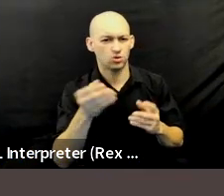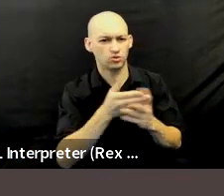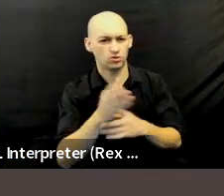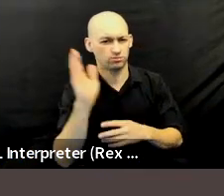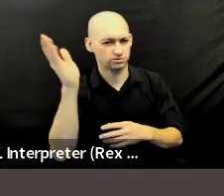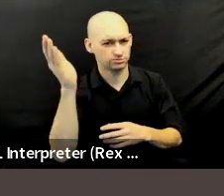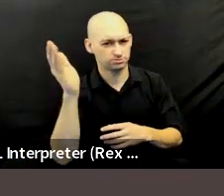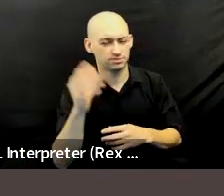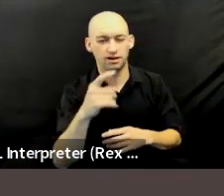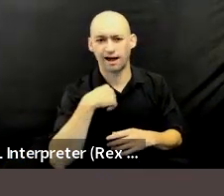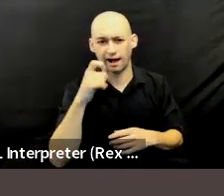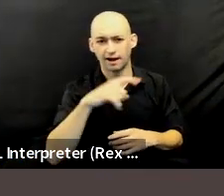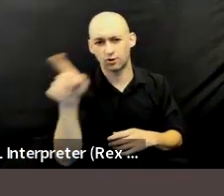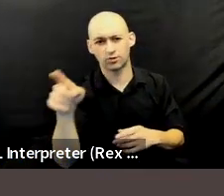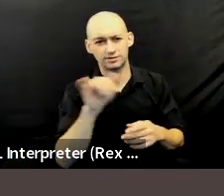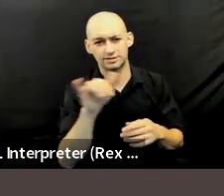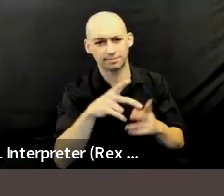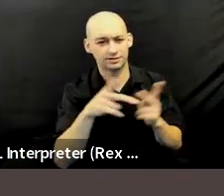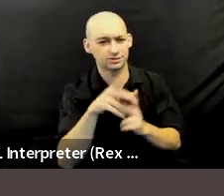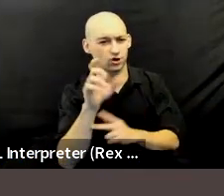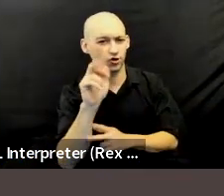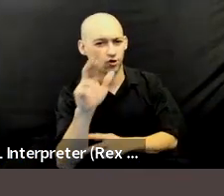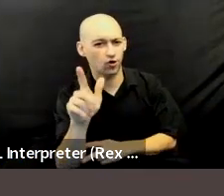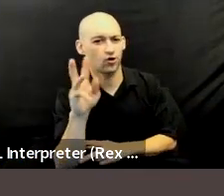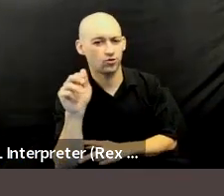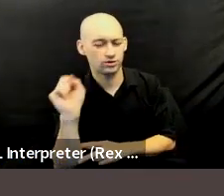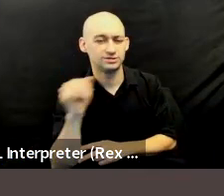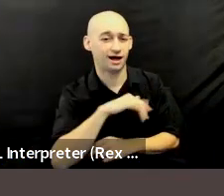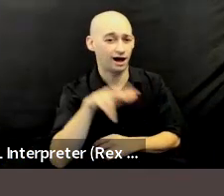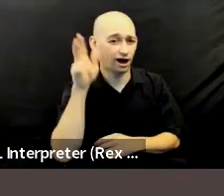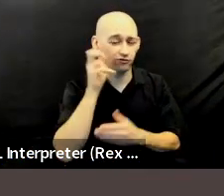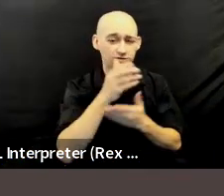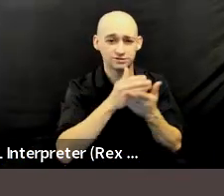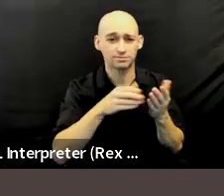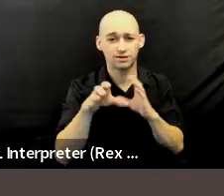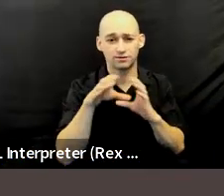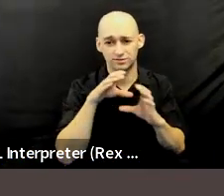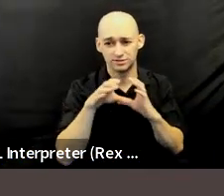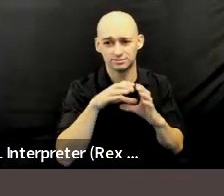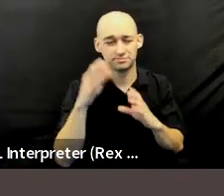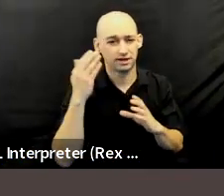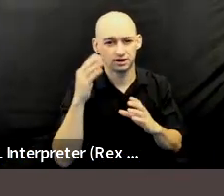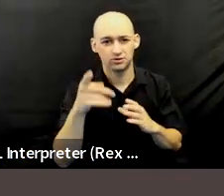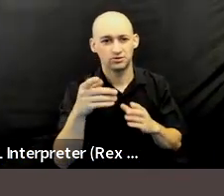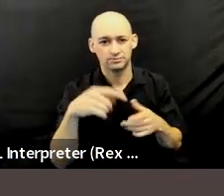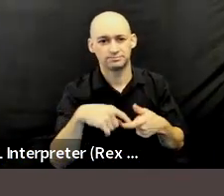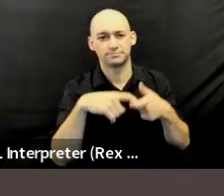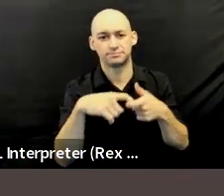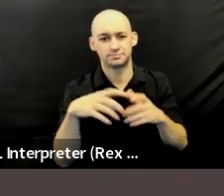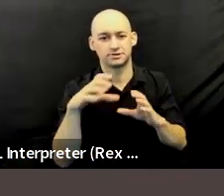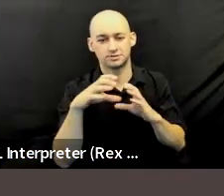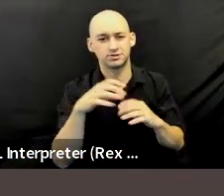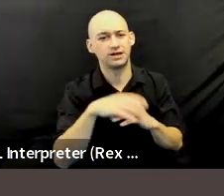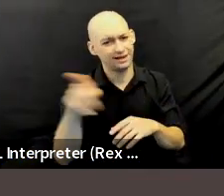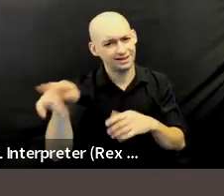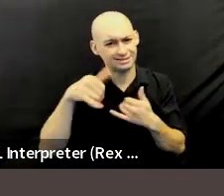was. Yeah. Well, I heard what was some of the conversation. I didn't realize you weren't done with your presentation. I can wait till you're done. He's still going. Go ahead,